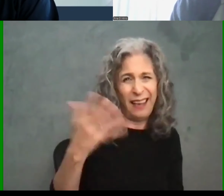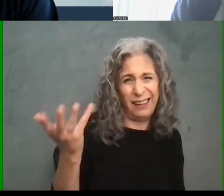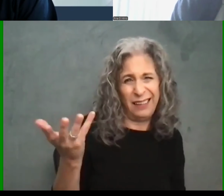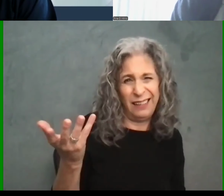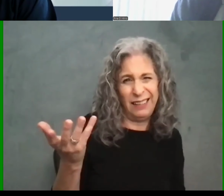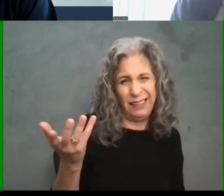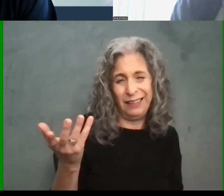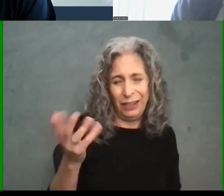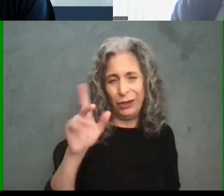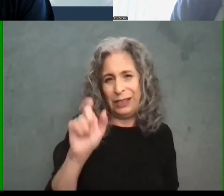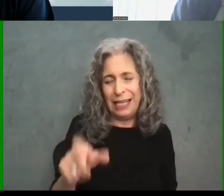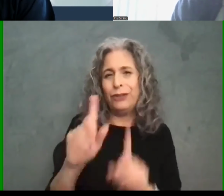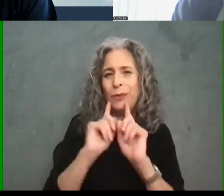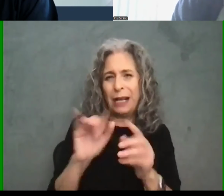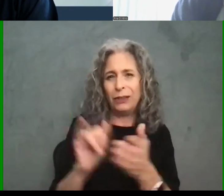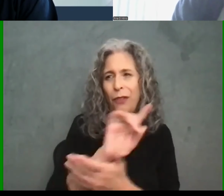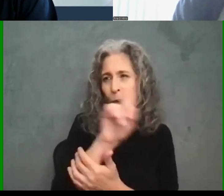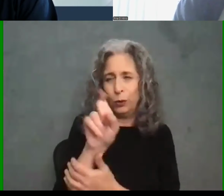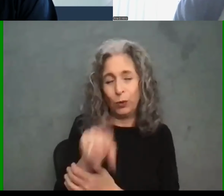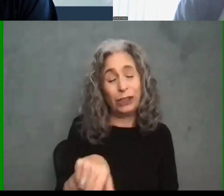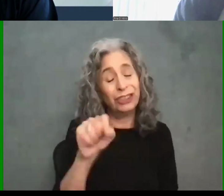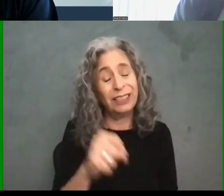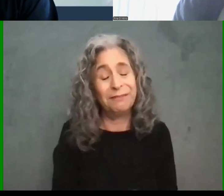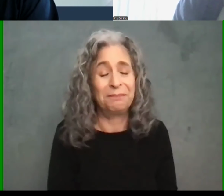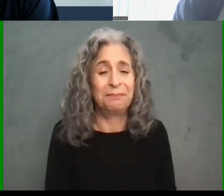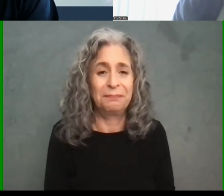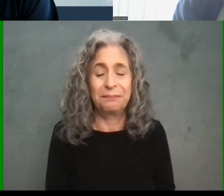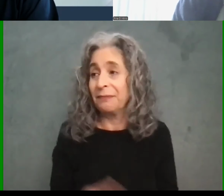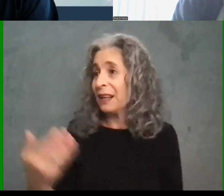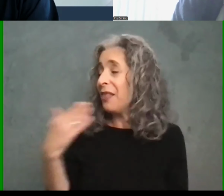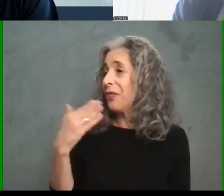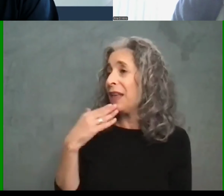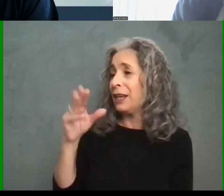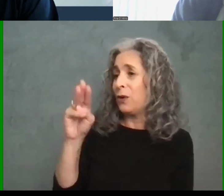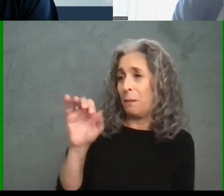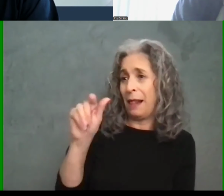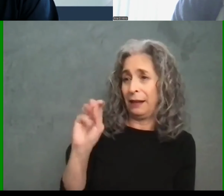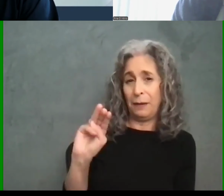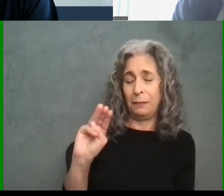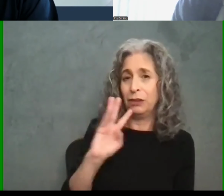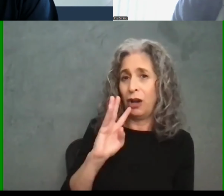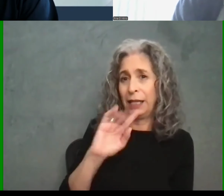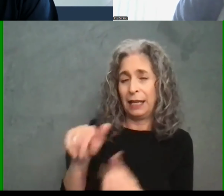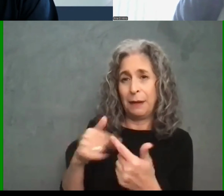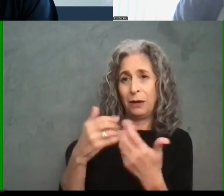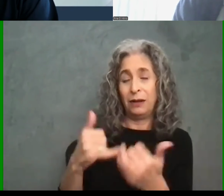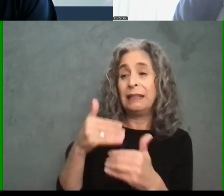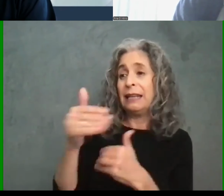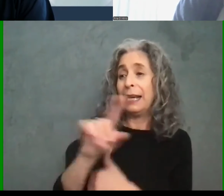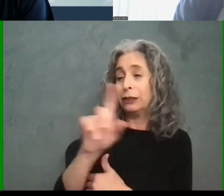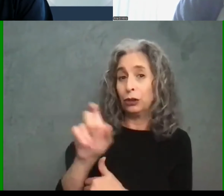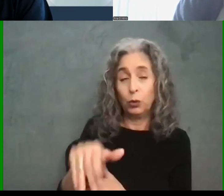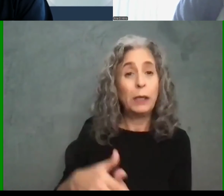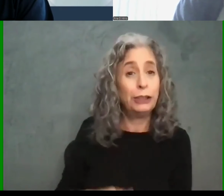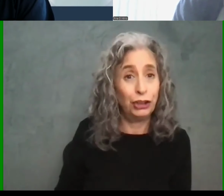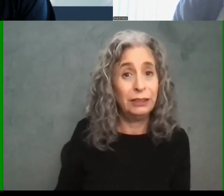Yeah, we need to answer those questions. Yeah. Thank you. And that kind of leads into our